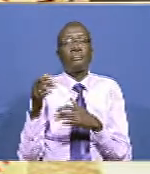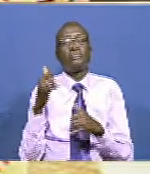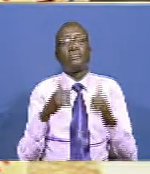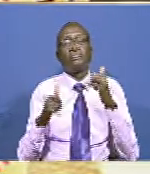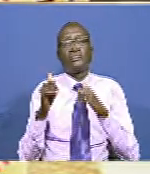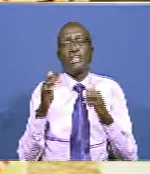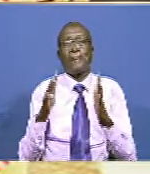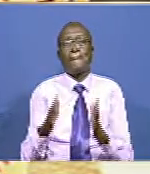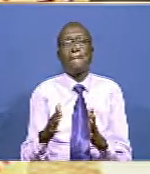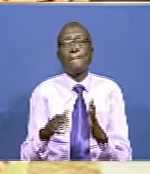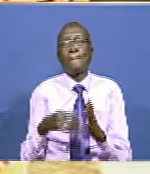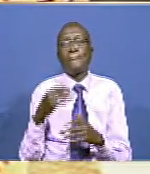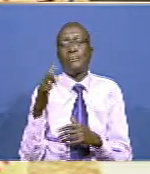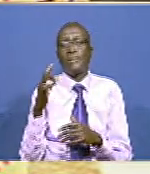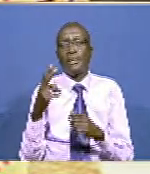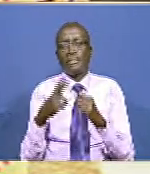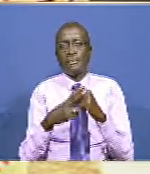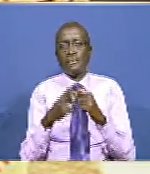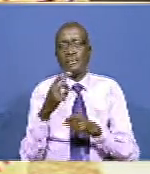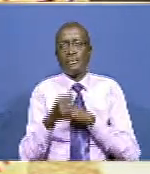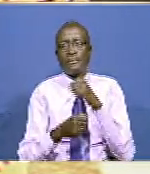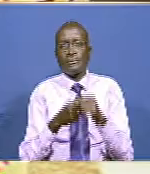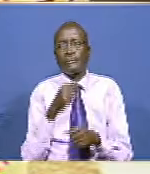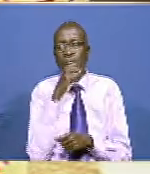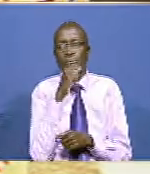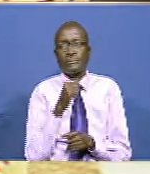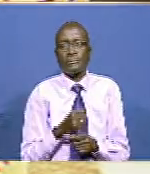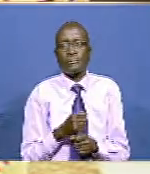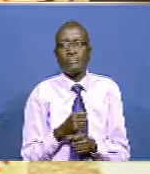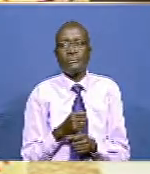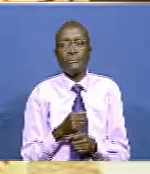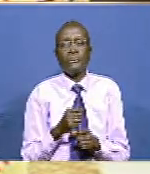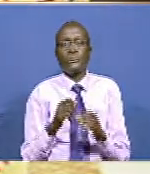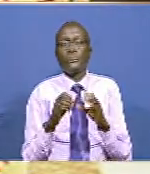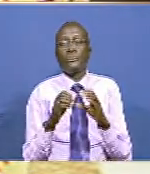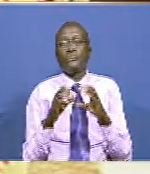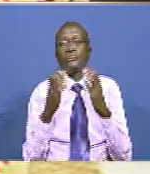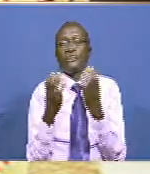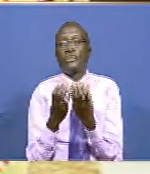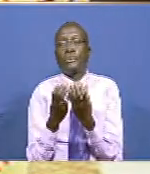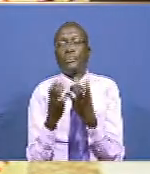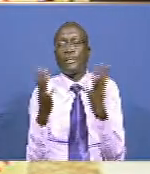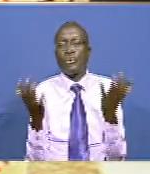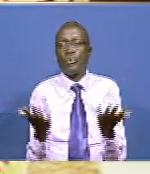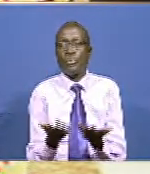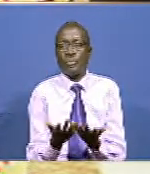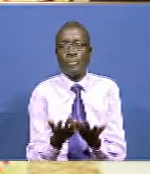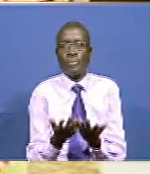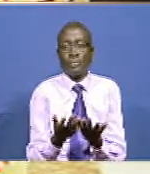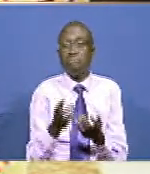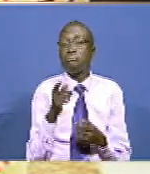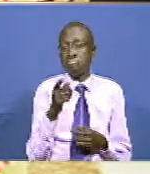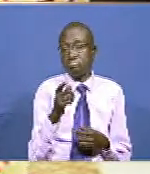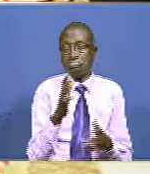Then after 37, I'll be old enough, so I'll get into the corporate world. Oh. Yes. Umejipanga kweli